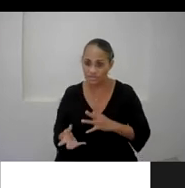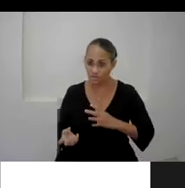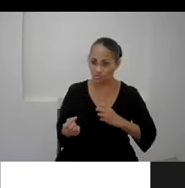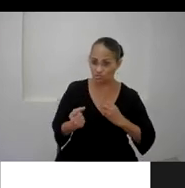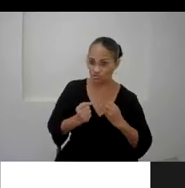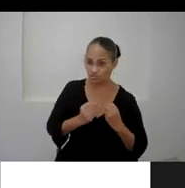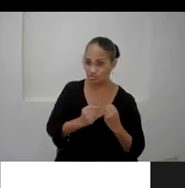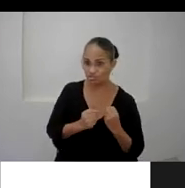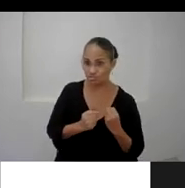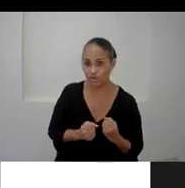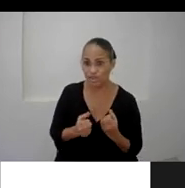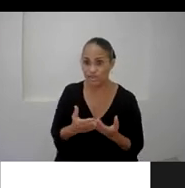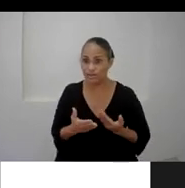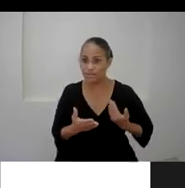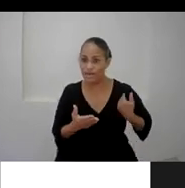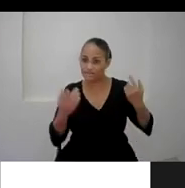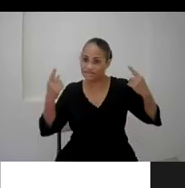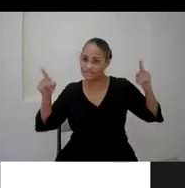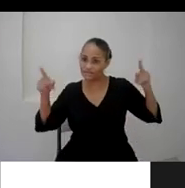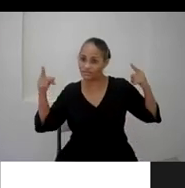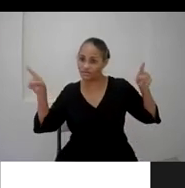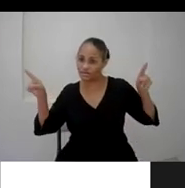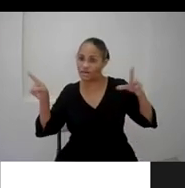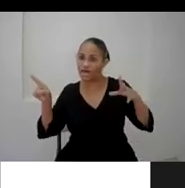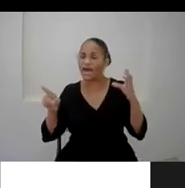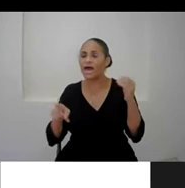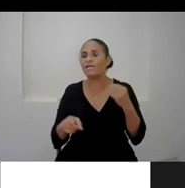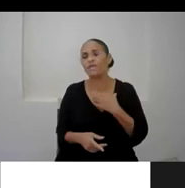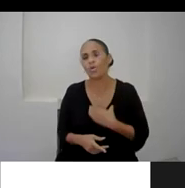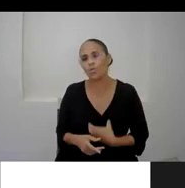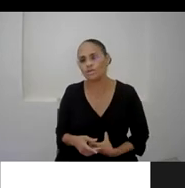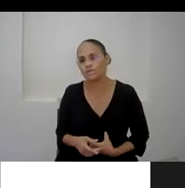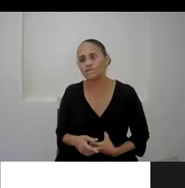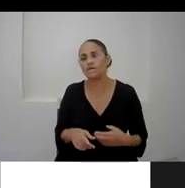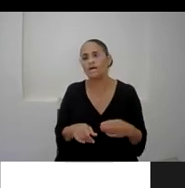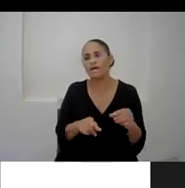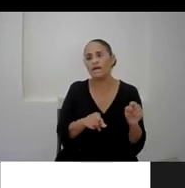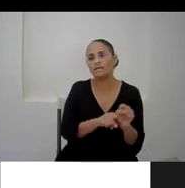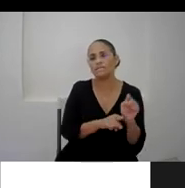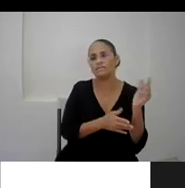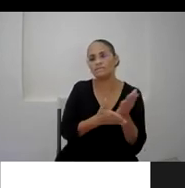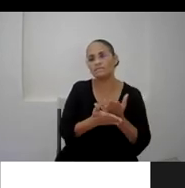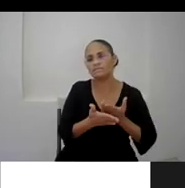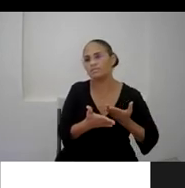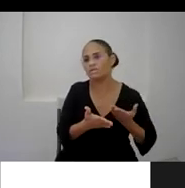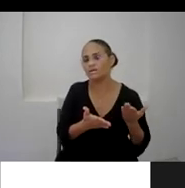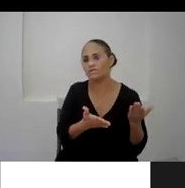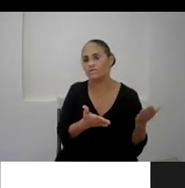past achievements, their current needs and wishes. I was struck by something that Elisa was